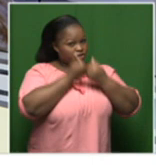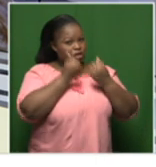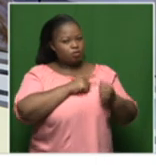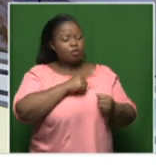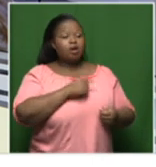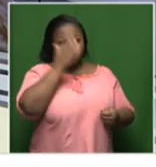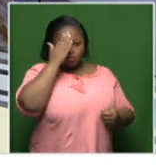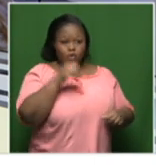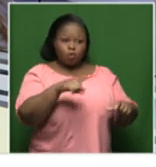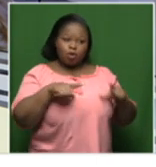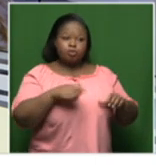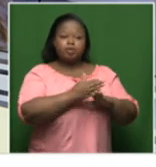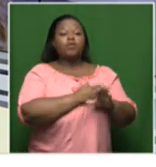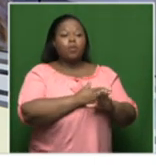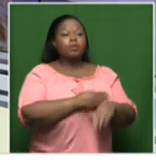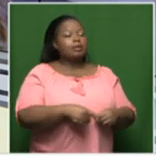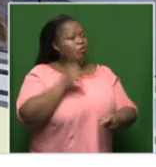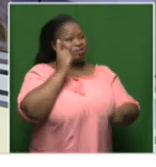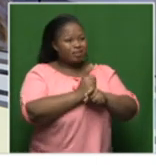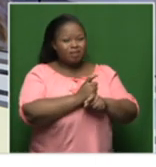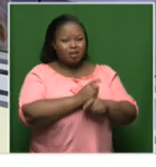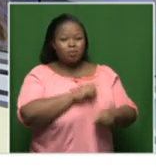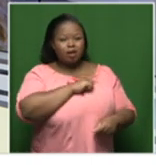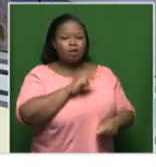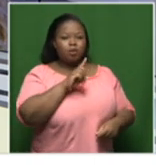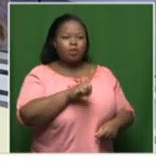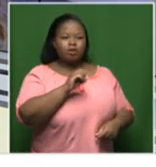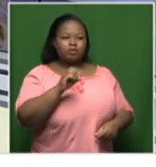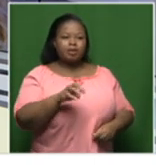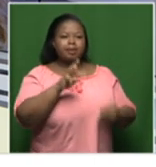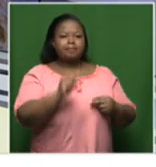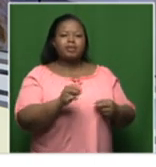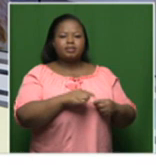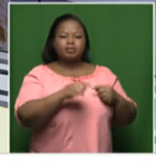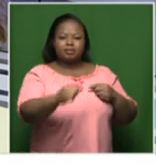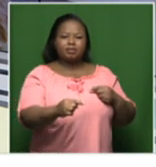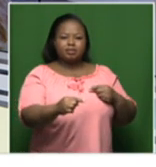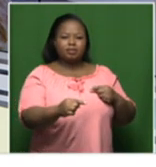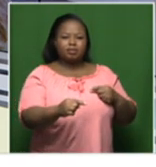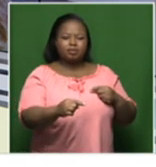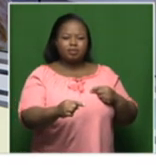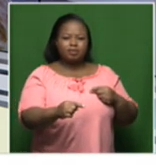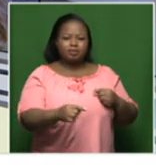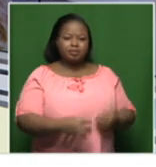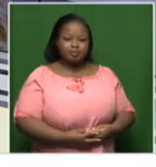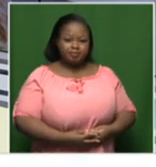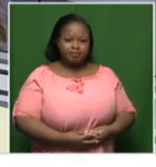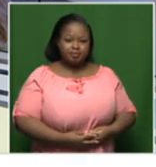how difficult was it running in this just over 100-meter loop that you had that kind of mapped out?